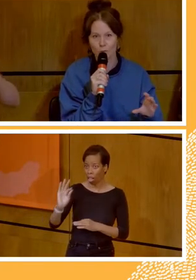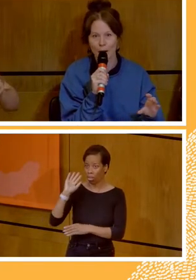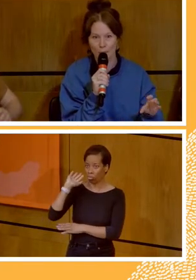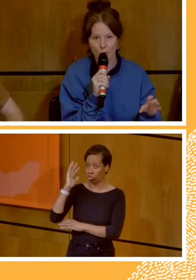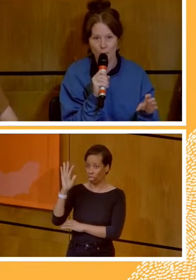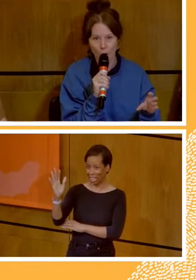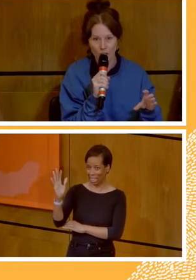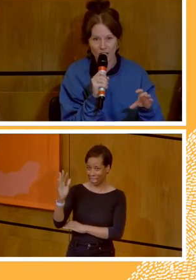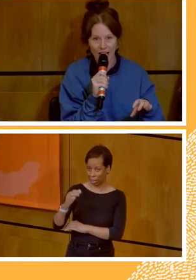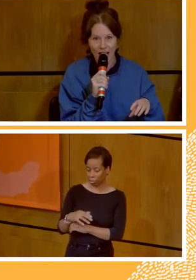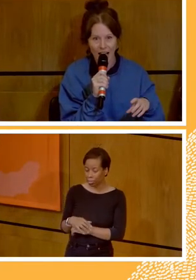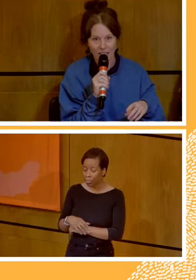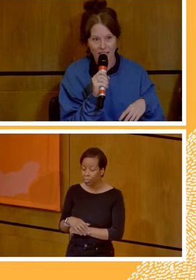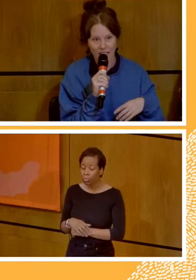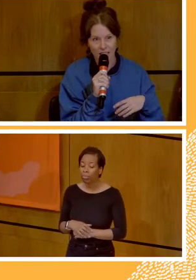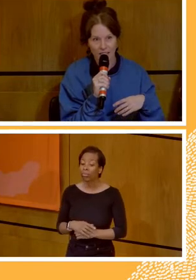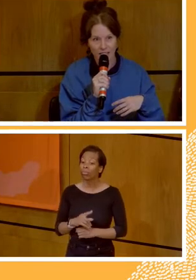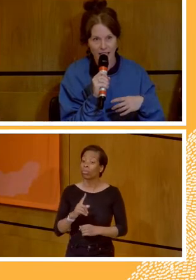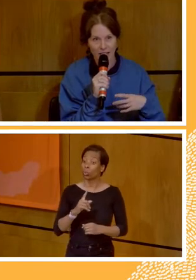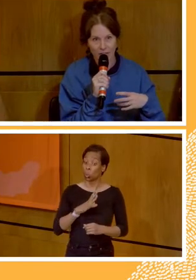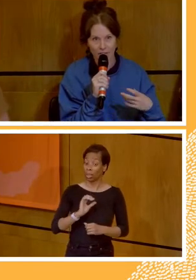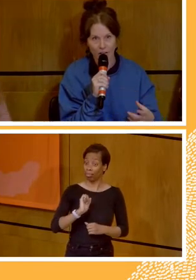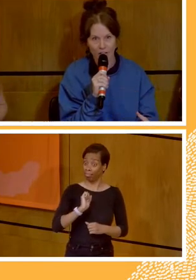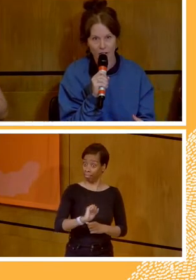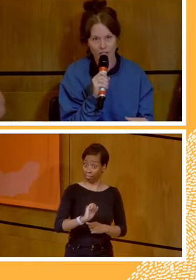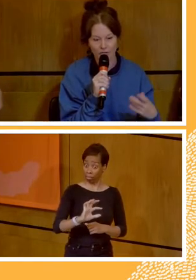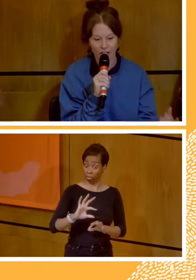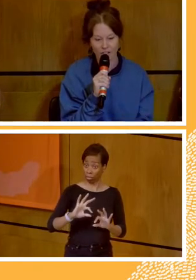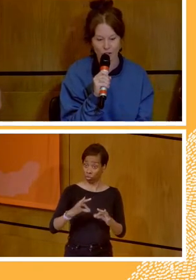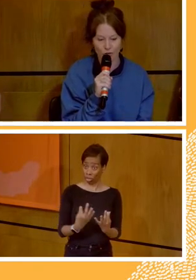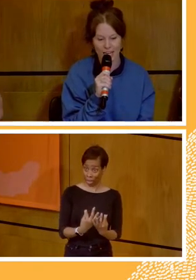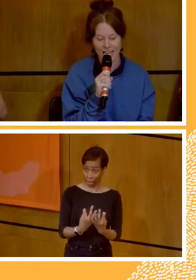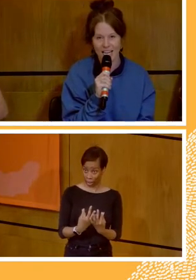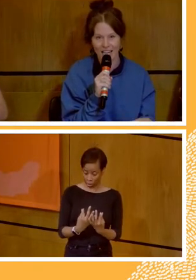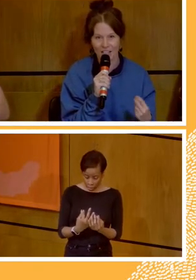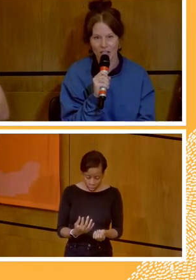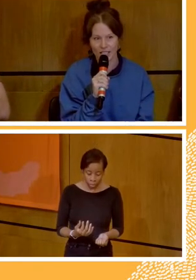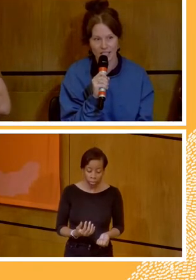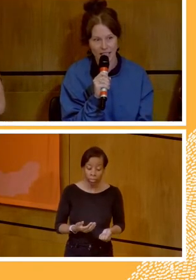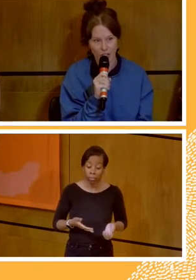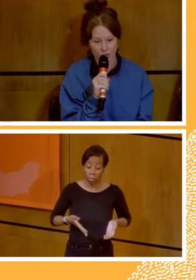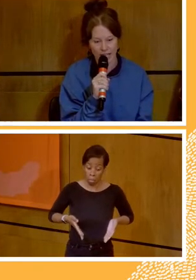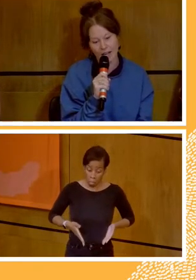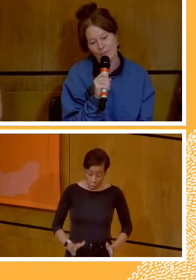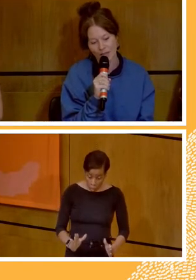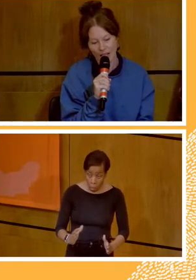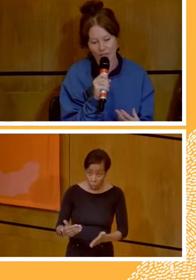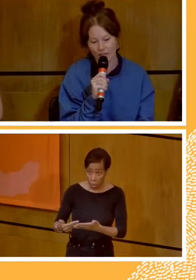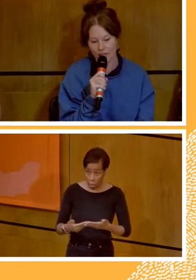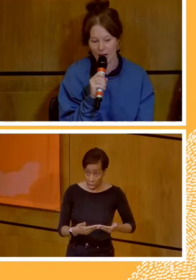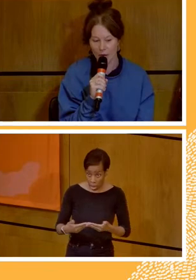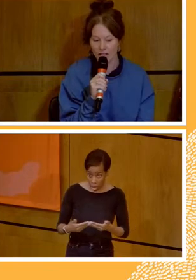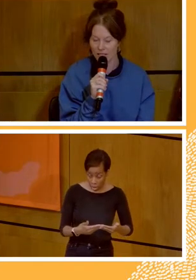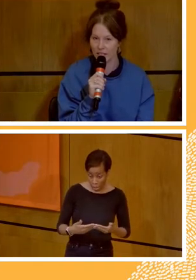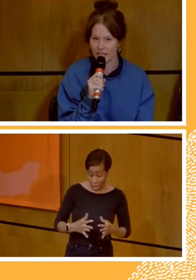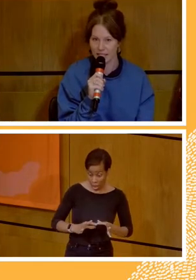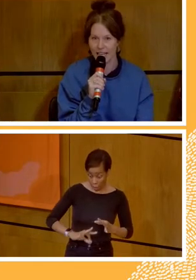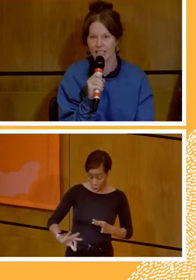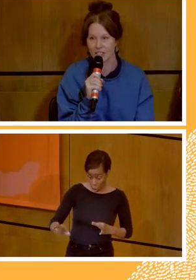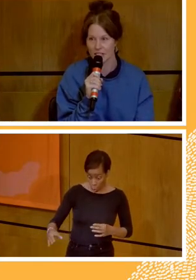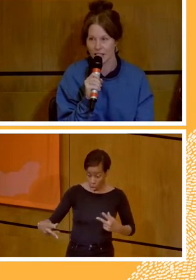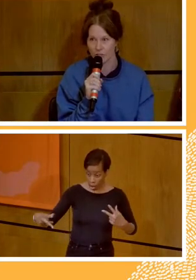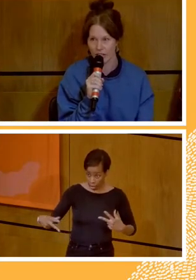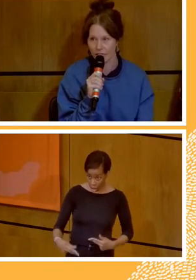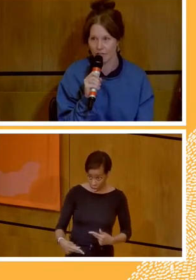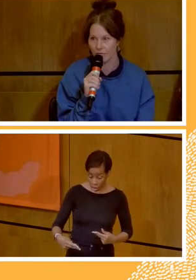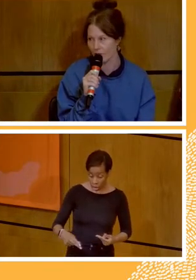in a small bamboo box, and it's then the father goes and finds a tree and ties it to that tree, and then that person is